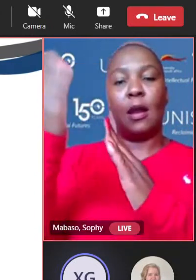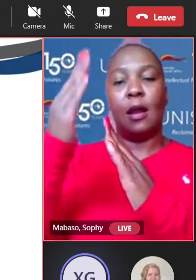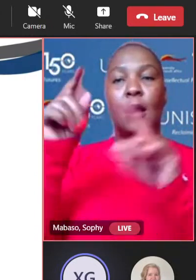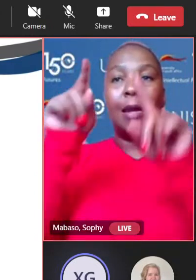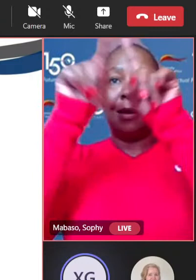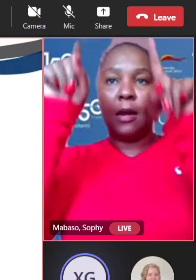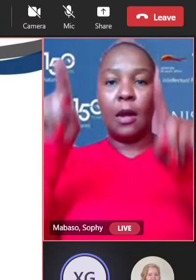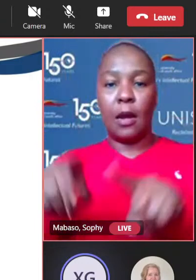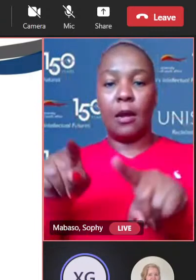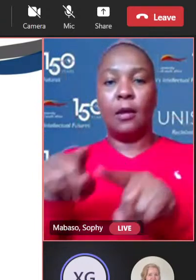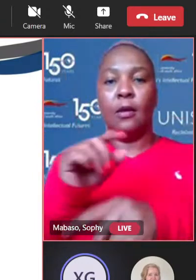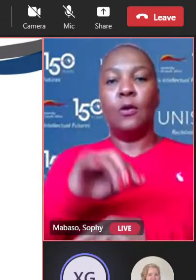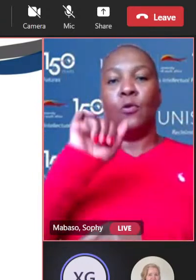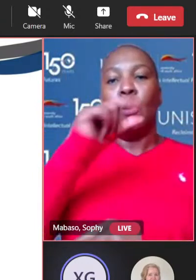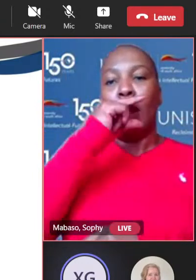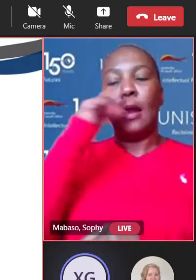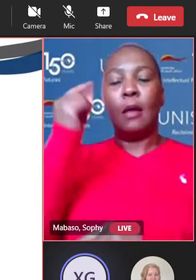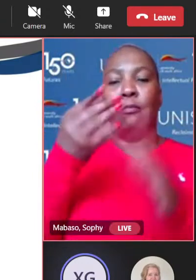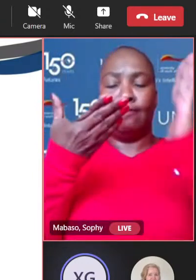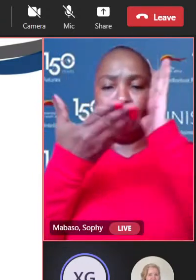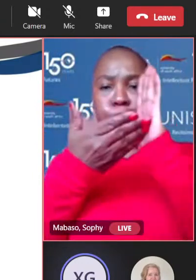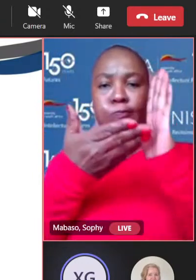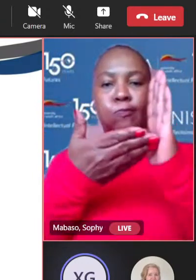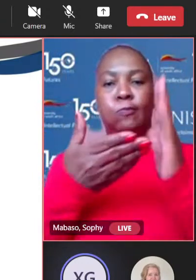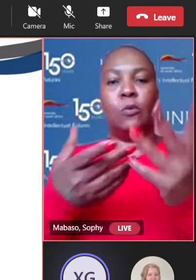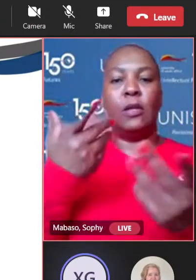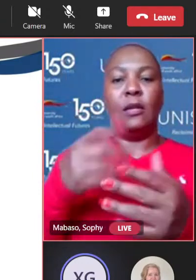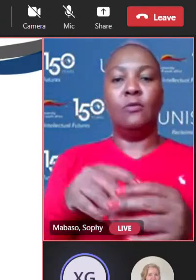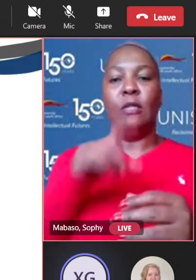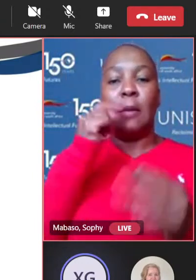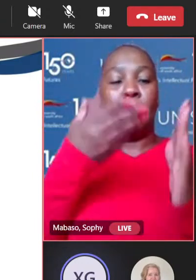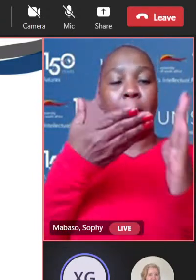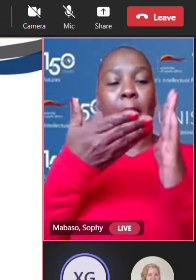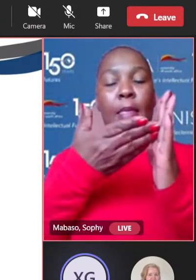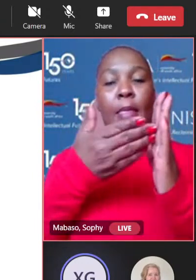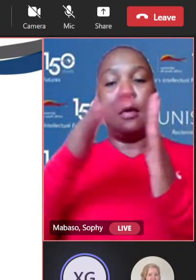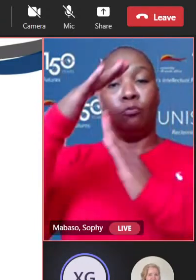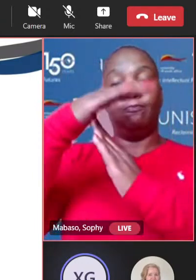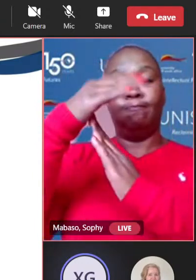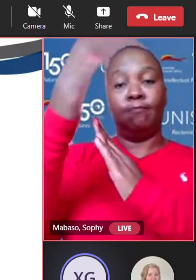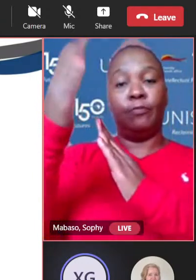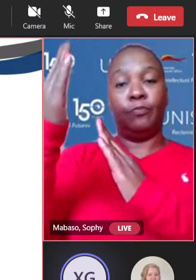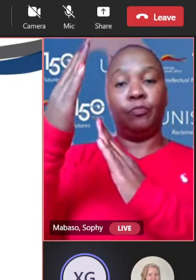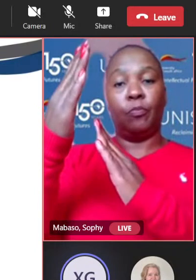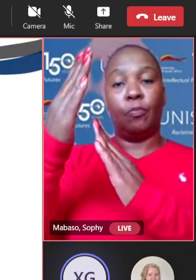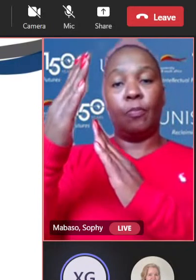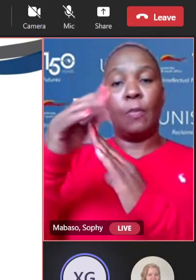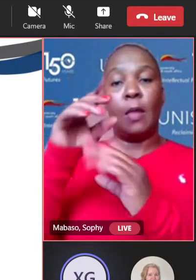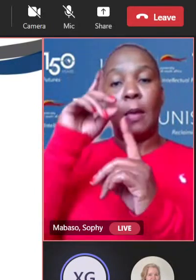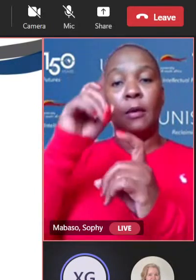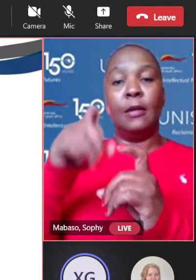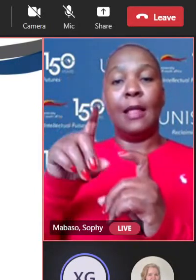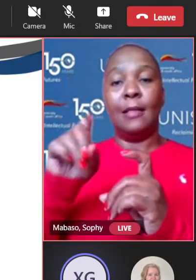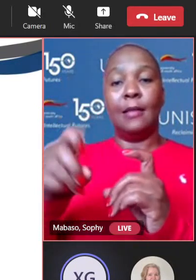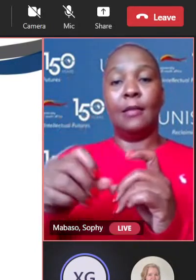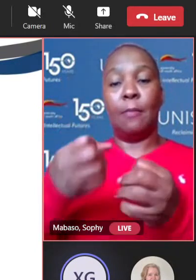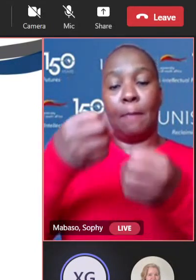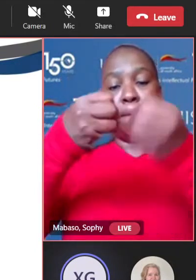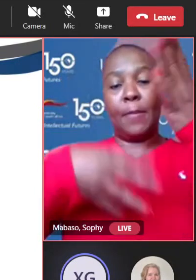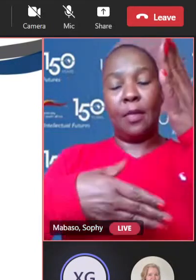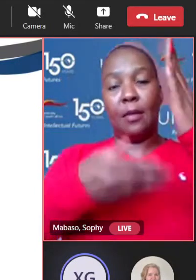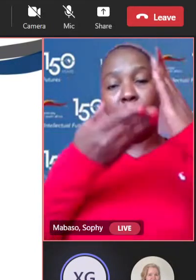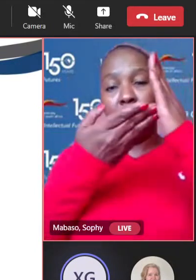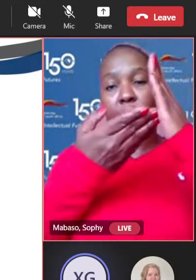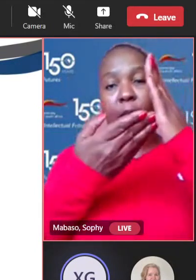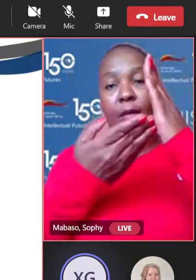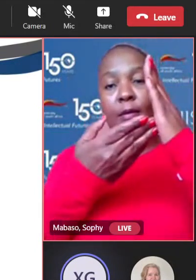appear. This is saying demo user, so your name will appear here without a picture. Once I click on the drop-down arrow there, and I